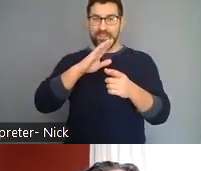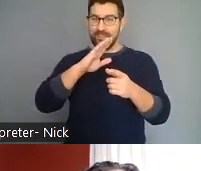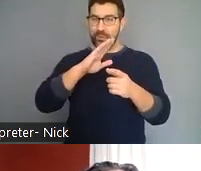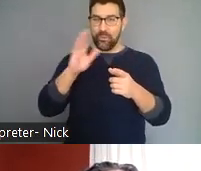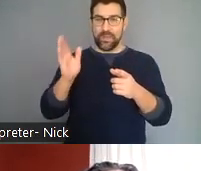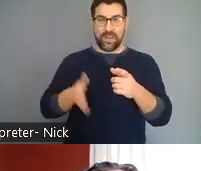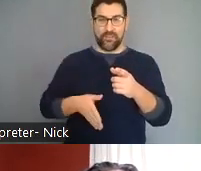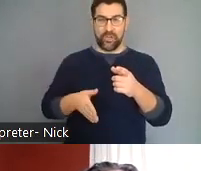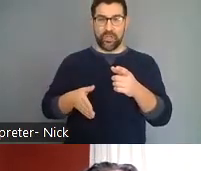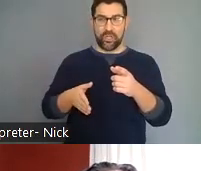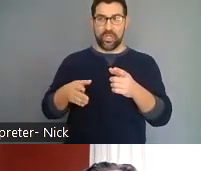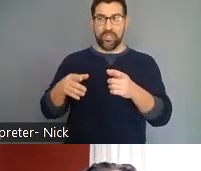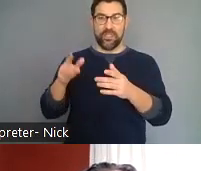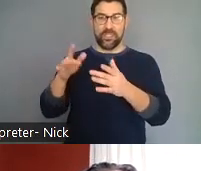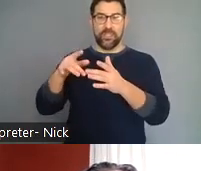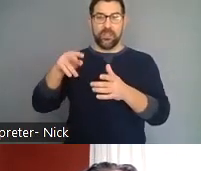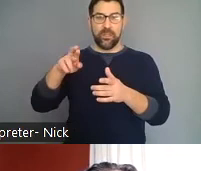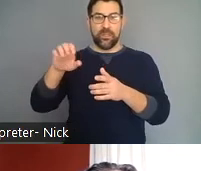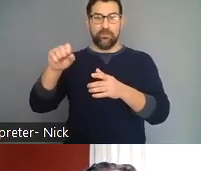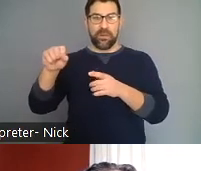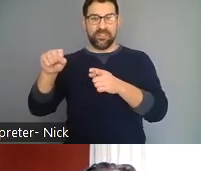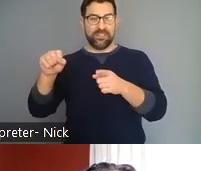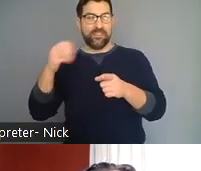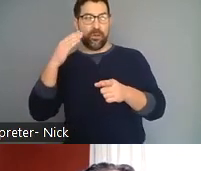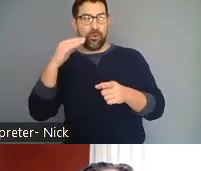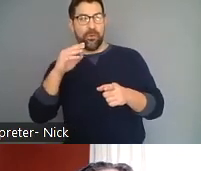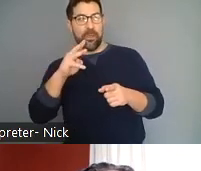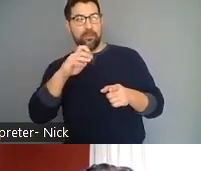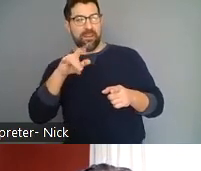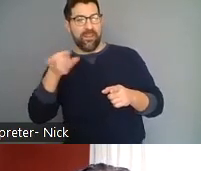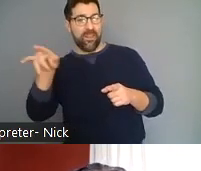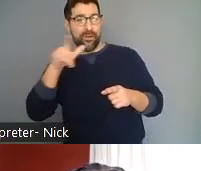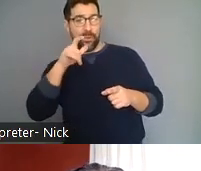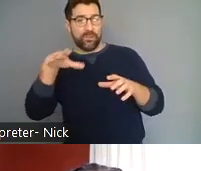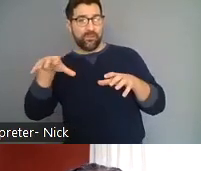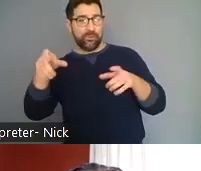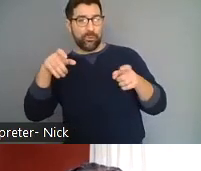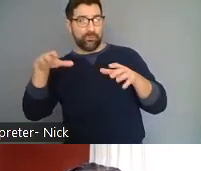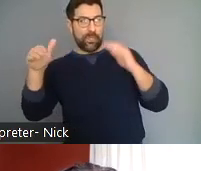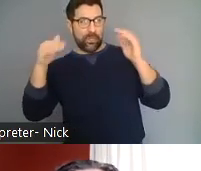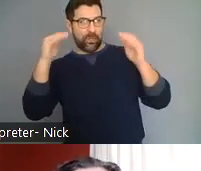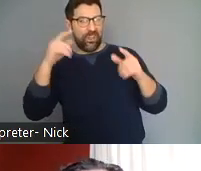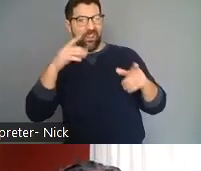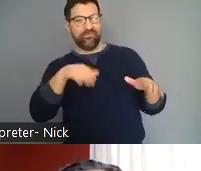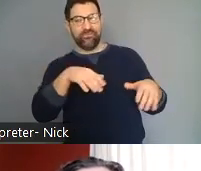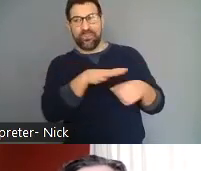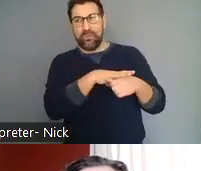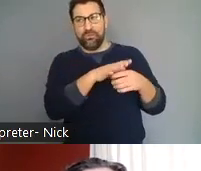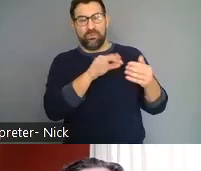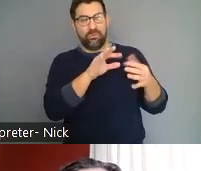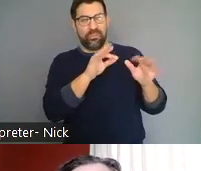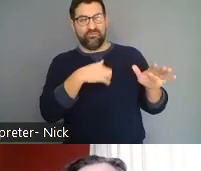because the press is also like, you know, adults and they don't, they're like, a local story. I'm not gonna take it now. And so